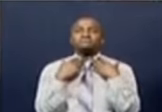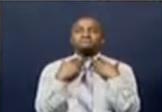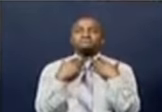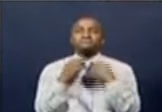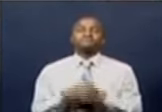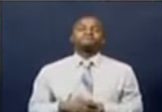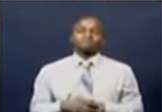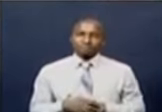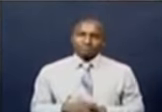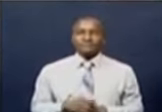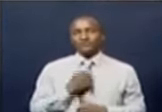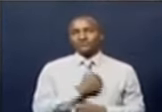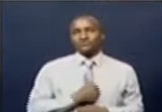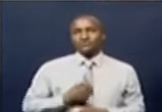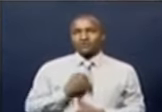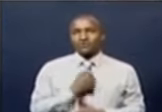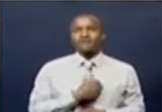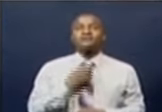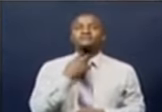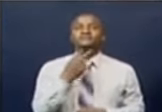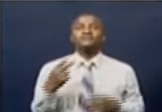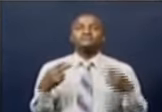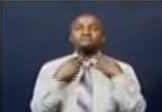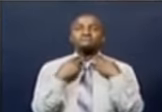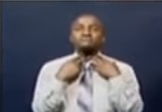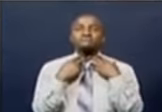Right, again, we seem to